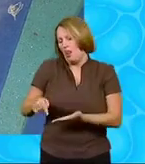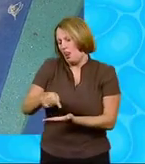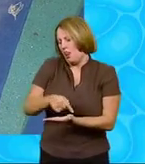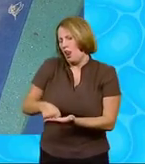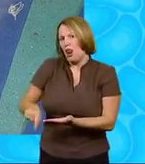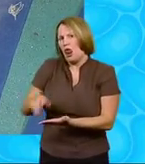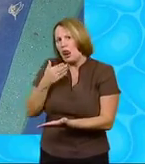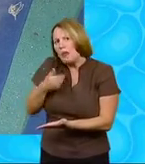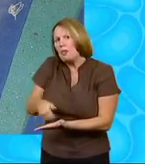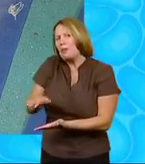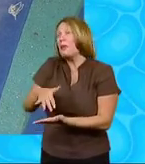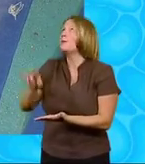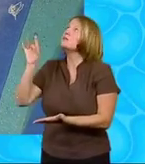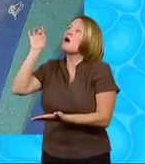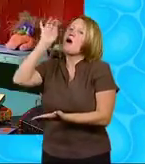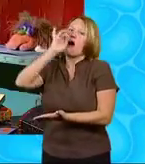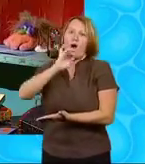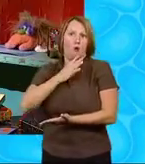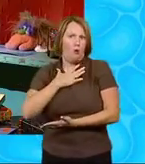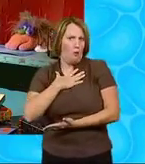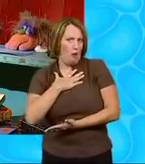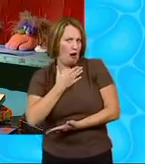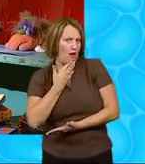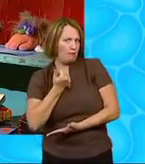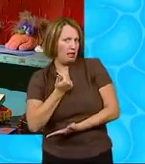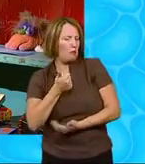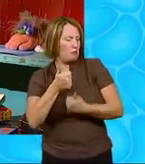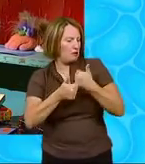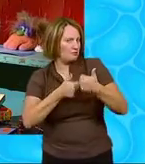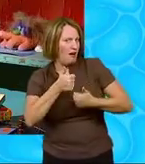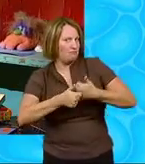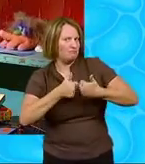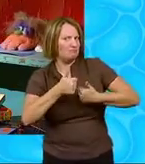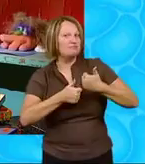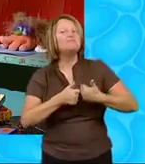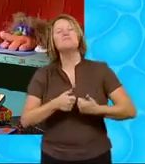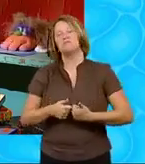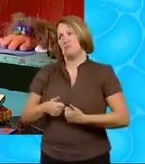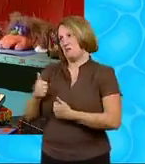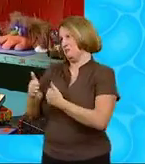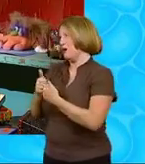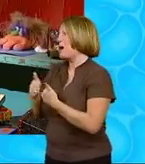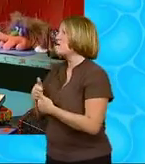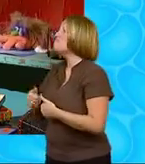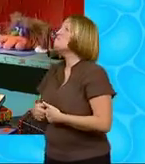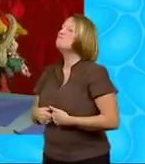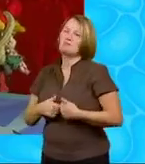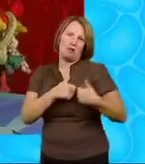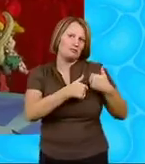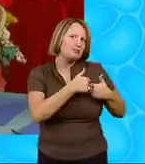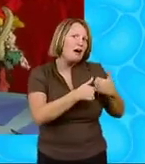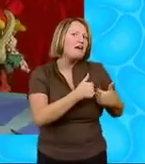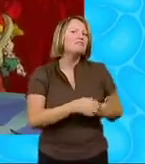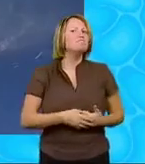saucer of milk under the stars. Oh, that's lovely. Well done, Stick. Well done, Stick. Well done, well Stick. Done, thank Stick. You. OK, Scribble.